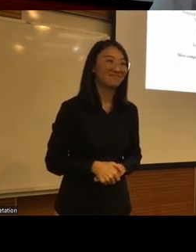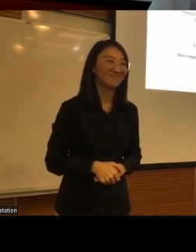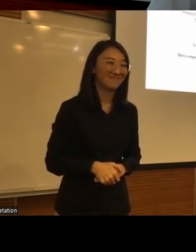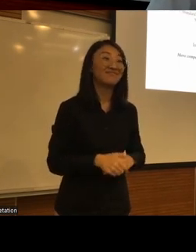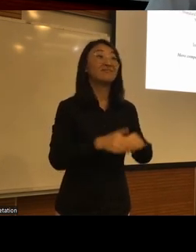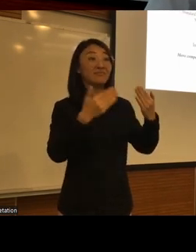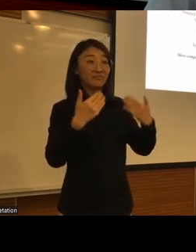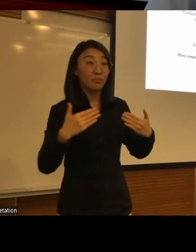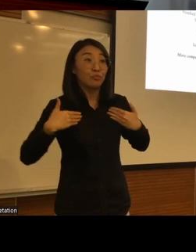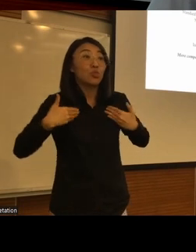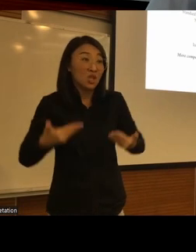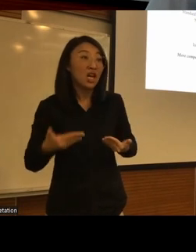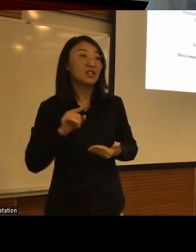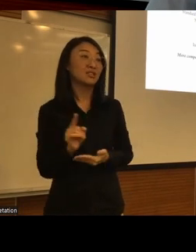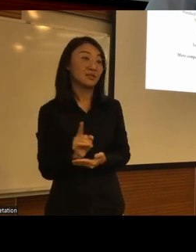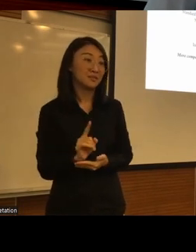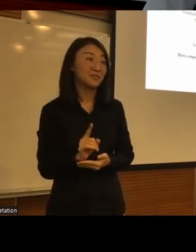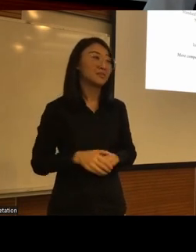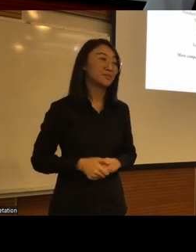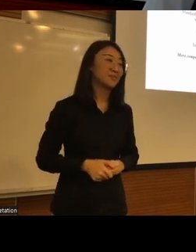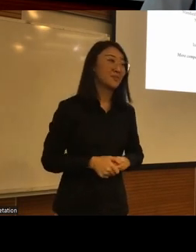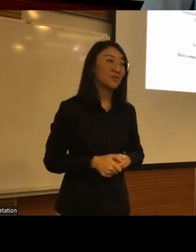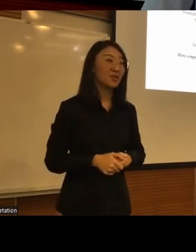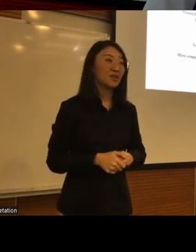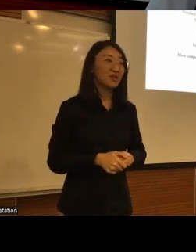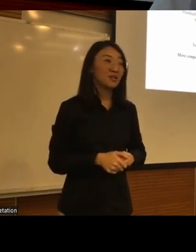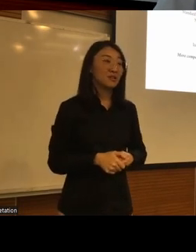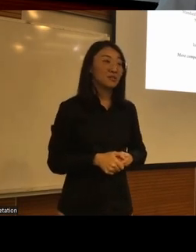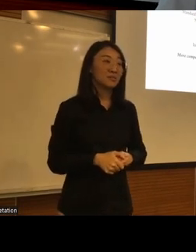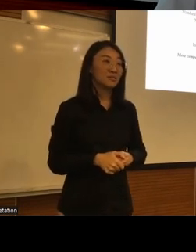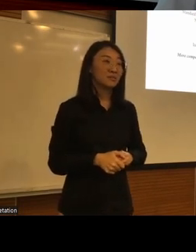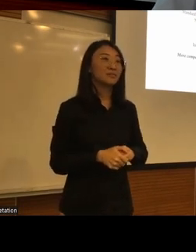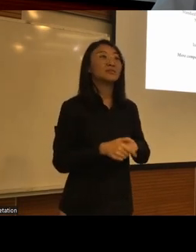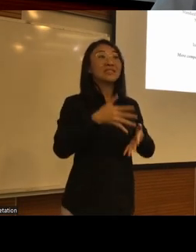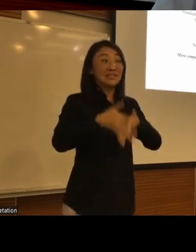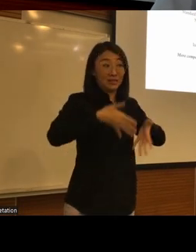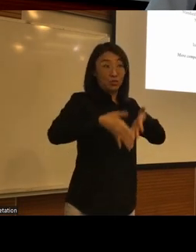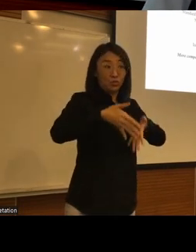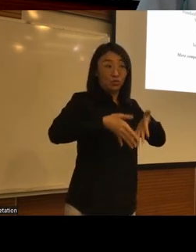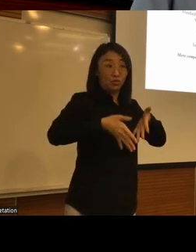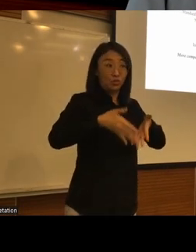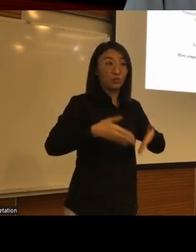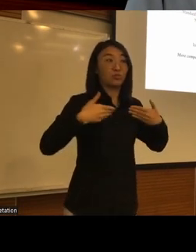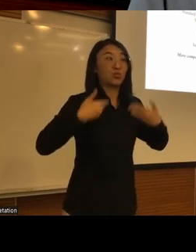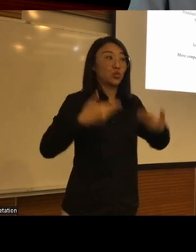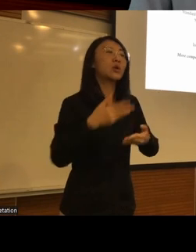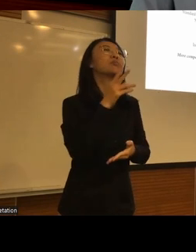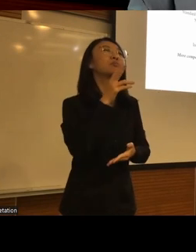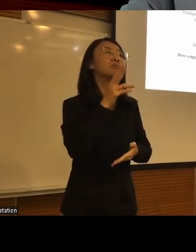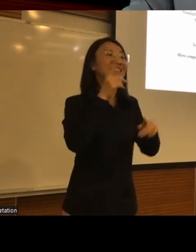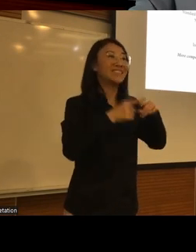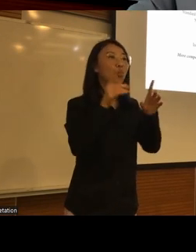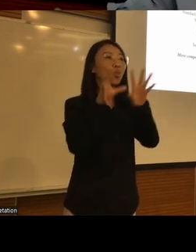In production, when you produce sign language, and I speak under the